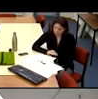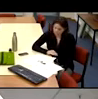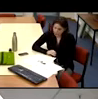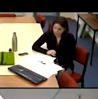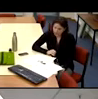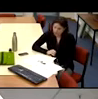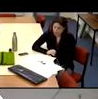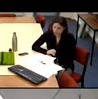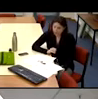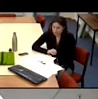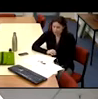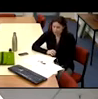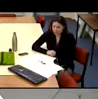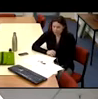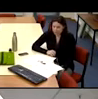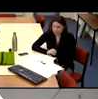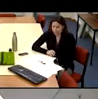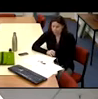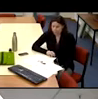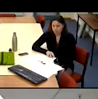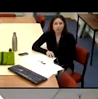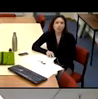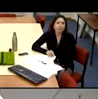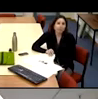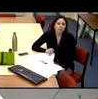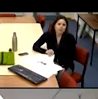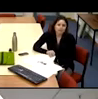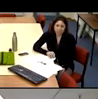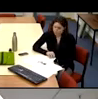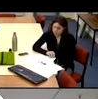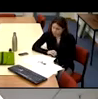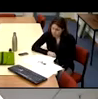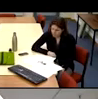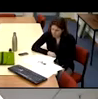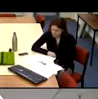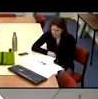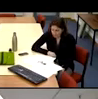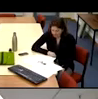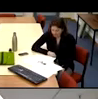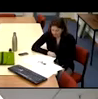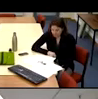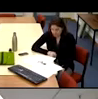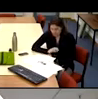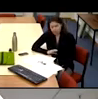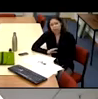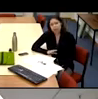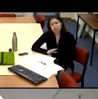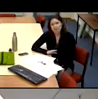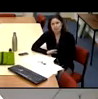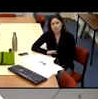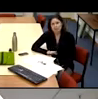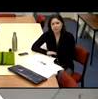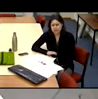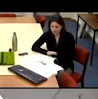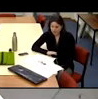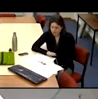those refugees in a different way from the media coverage most people would have seen. Because, as she said, as soon as you type